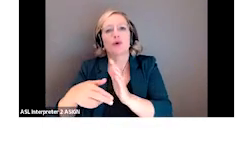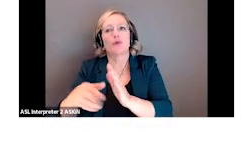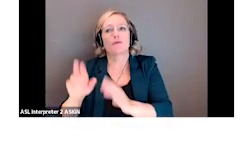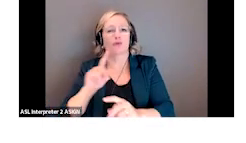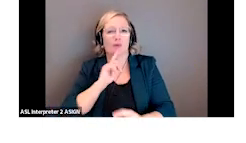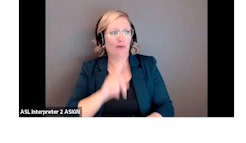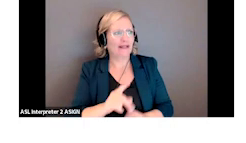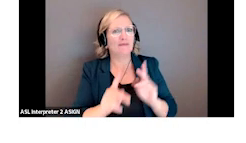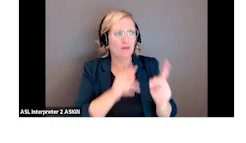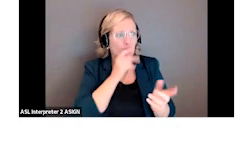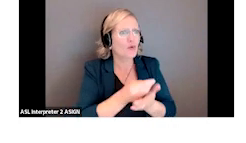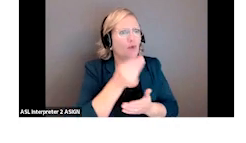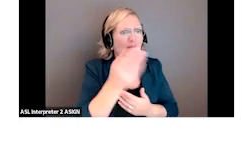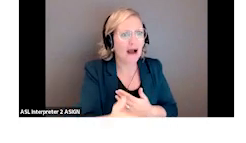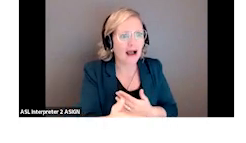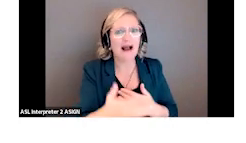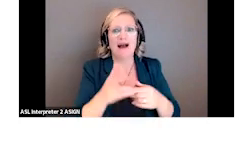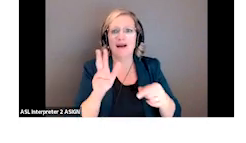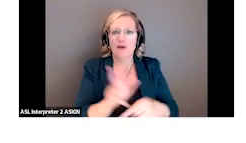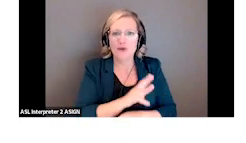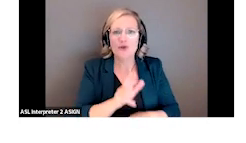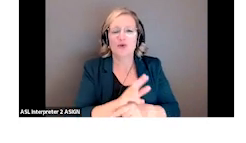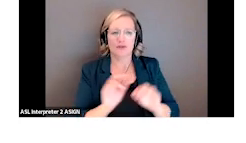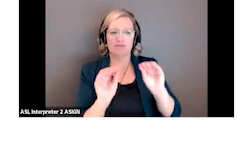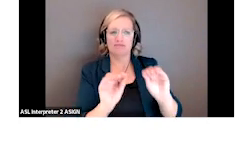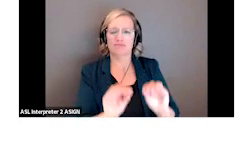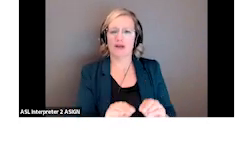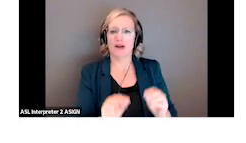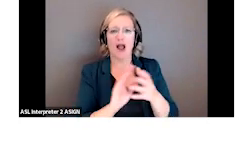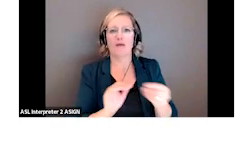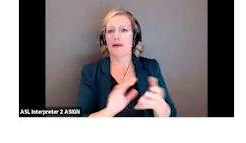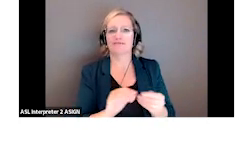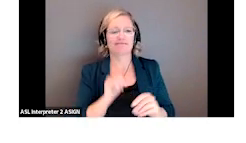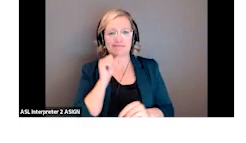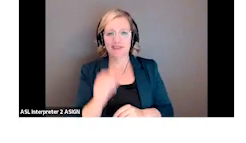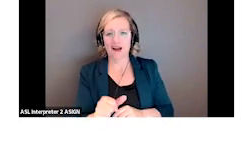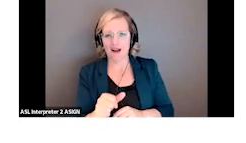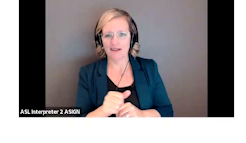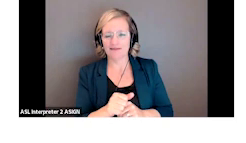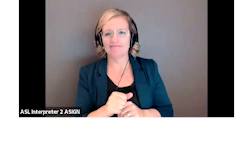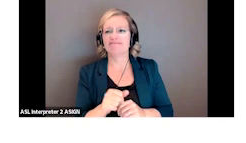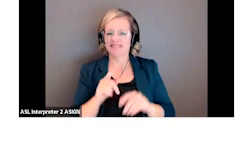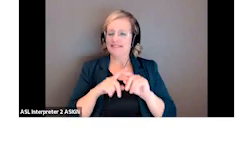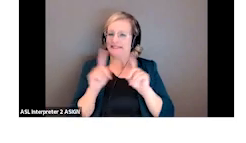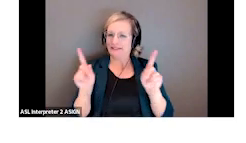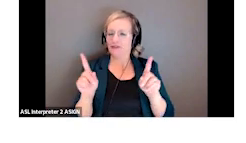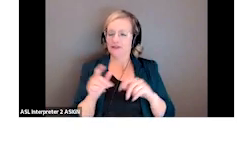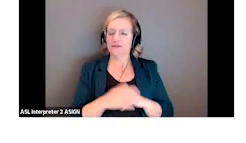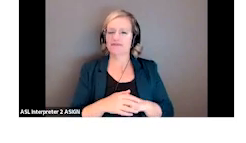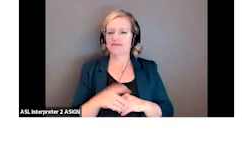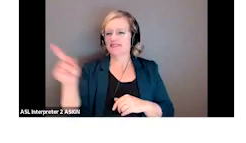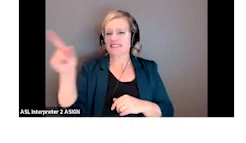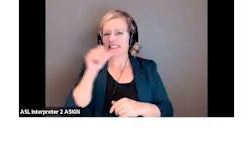Amazon has something called the Vine program. And the Vine program, V-I-N-E, is